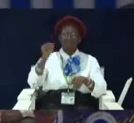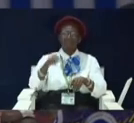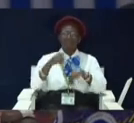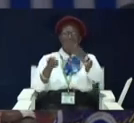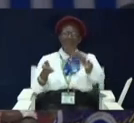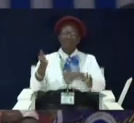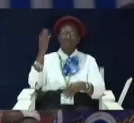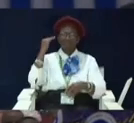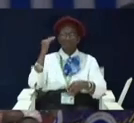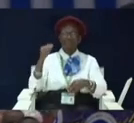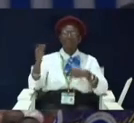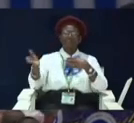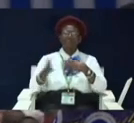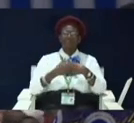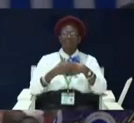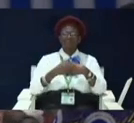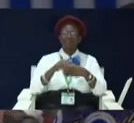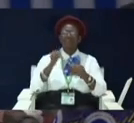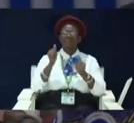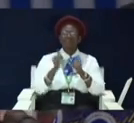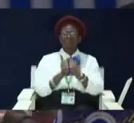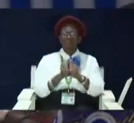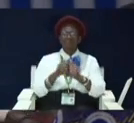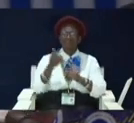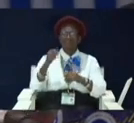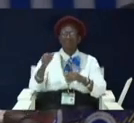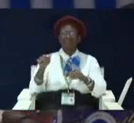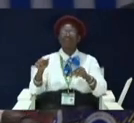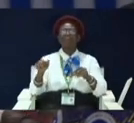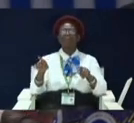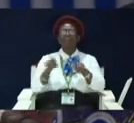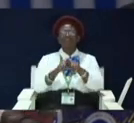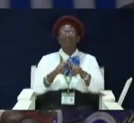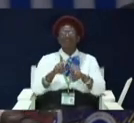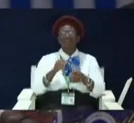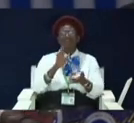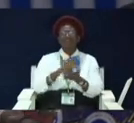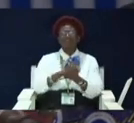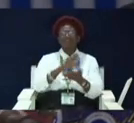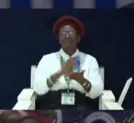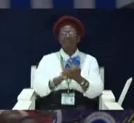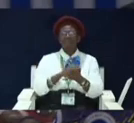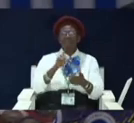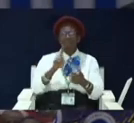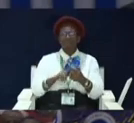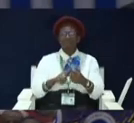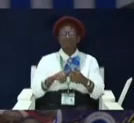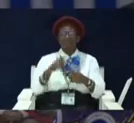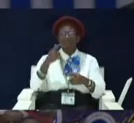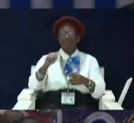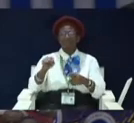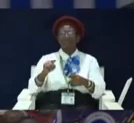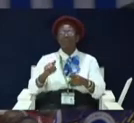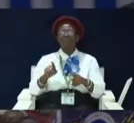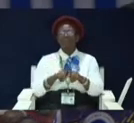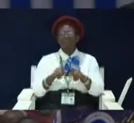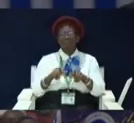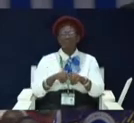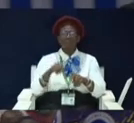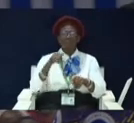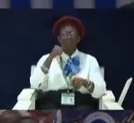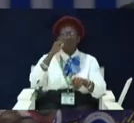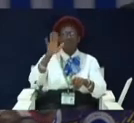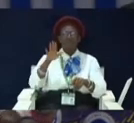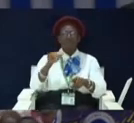same papers. Pelu gbogbo awon iwe to ko lo la koko, to the same woman who said no. Si odo eni na to so